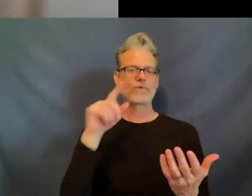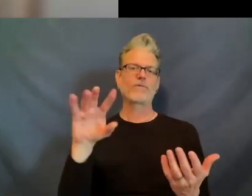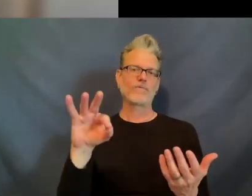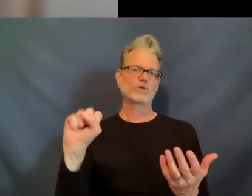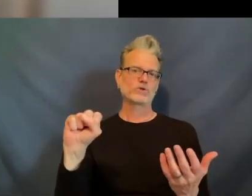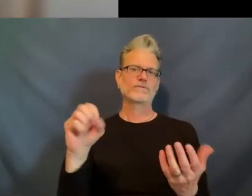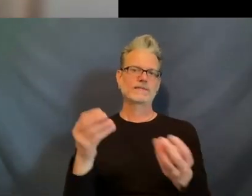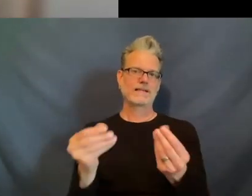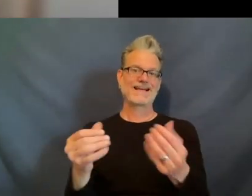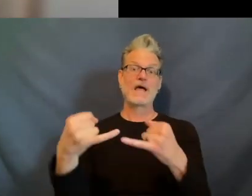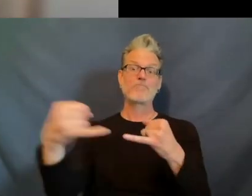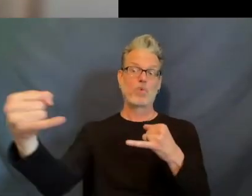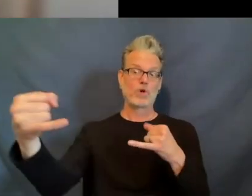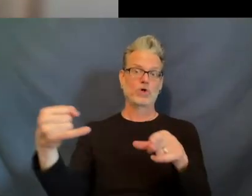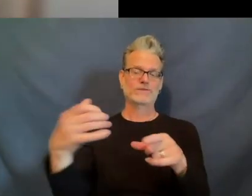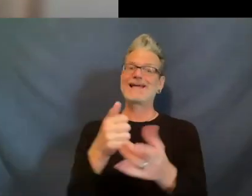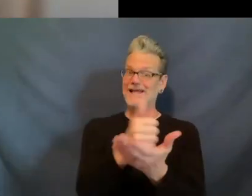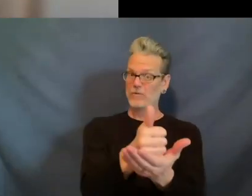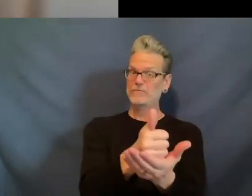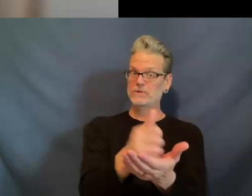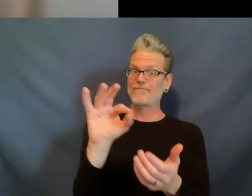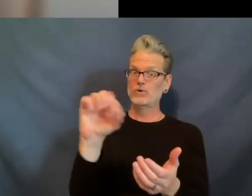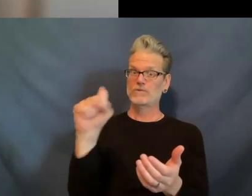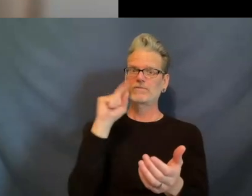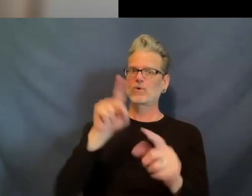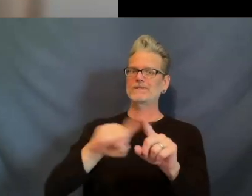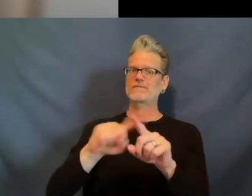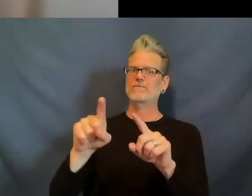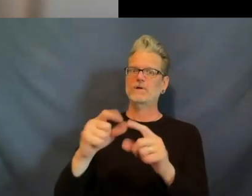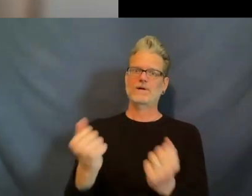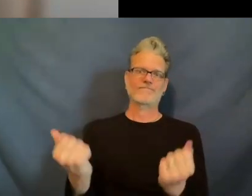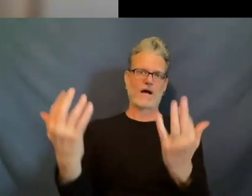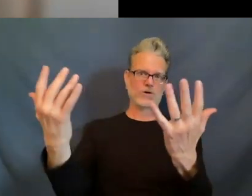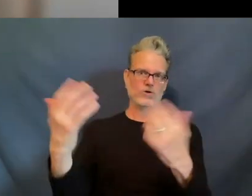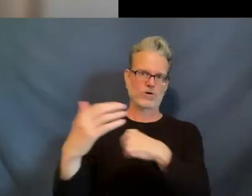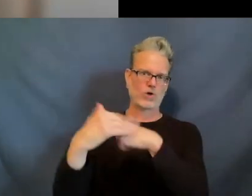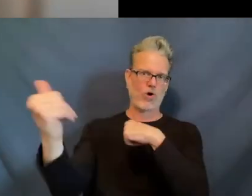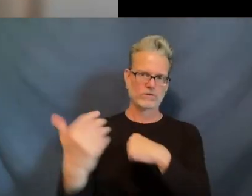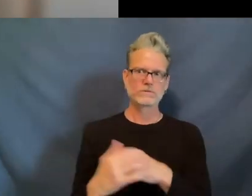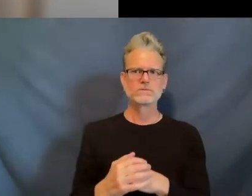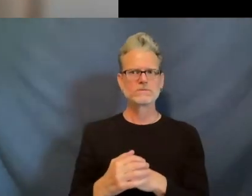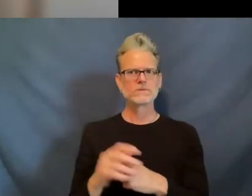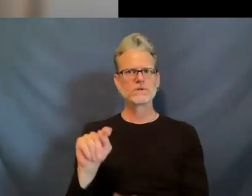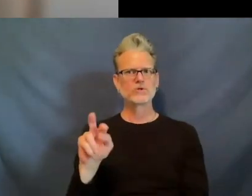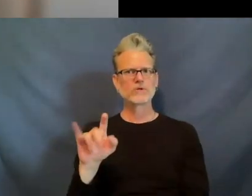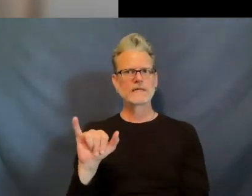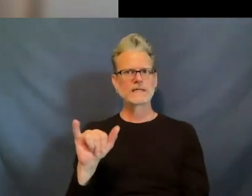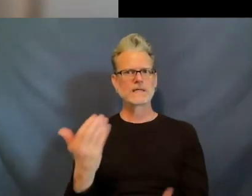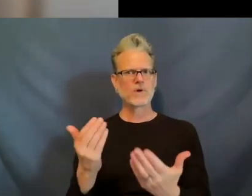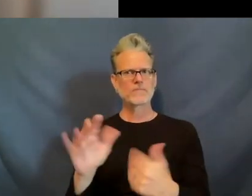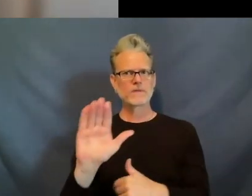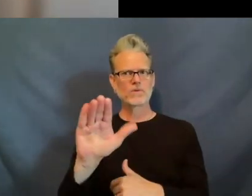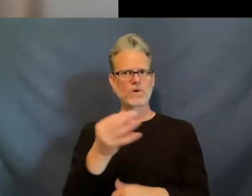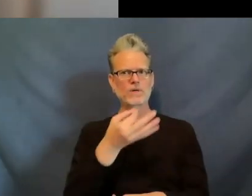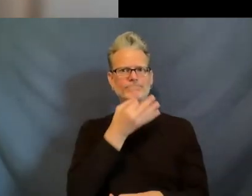and assists the Forest Service on various fire calls. Trinity, I think this is probably your arena.